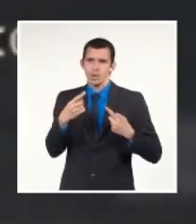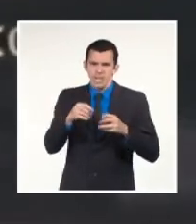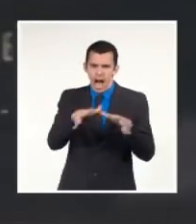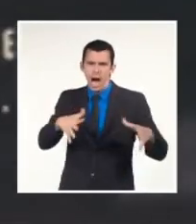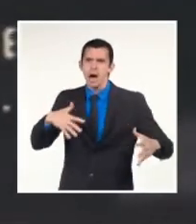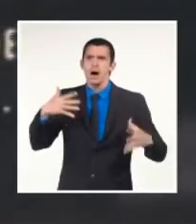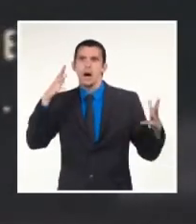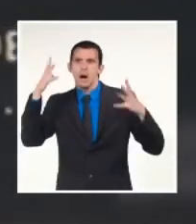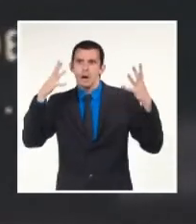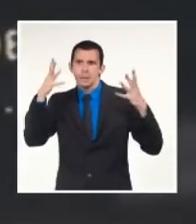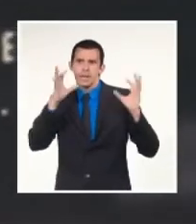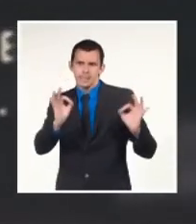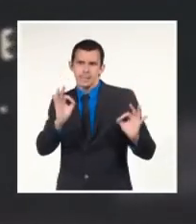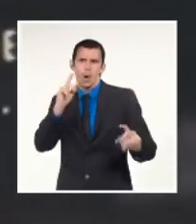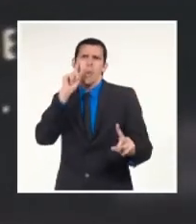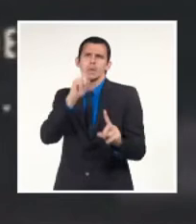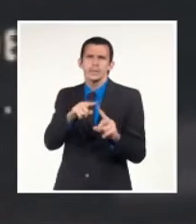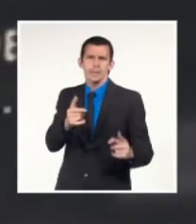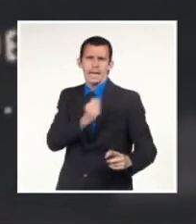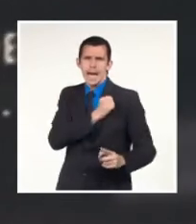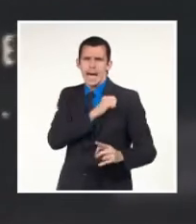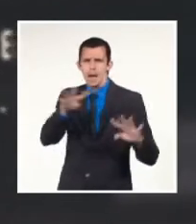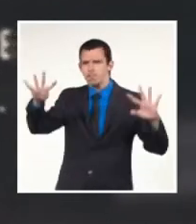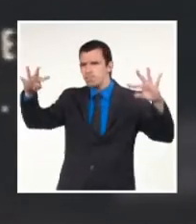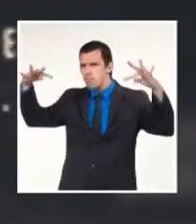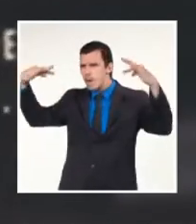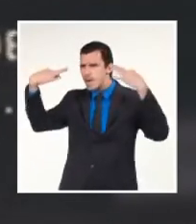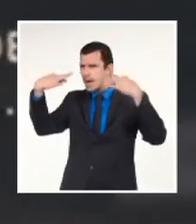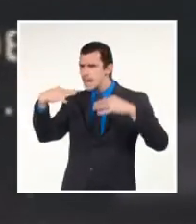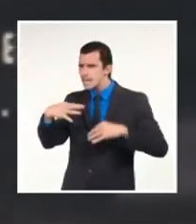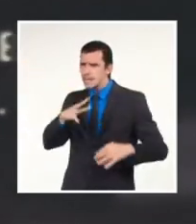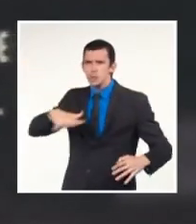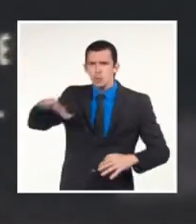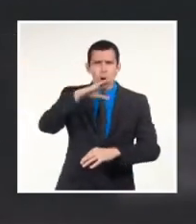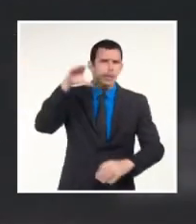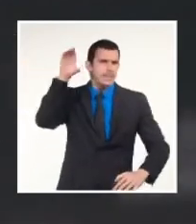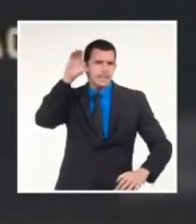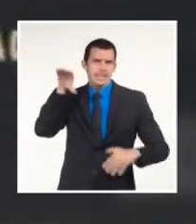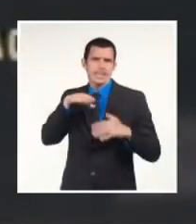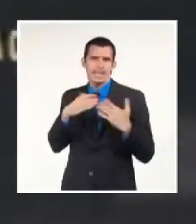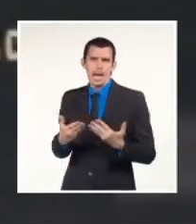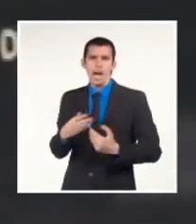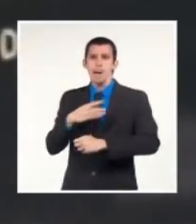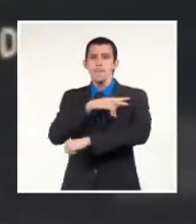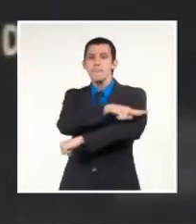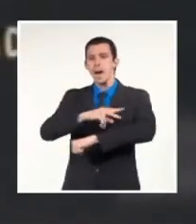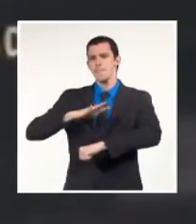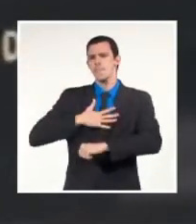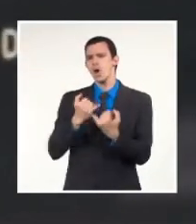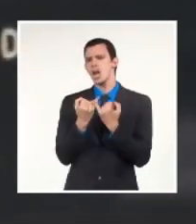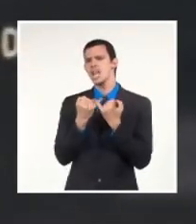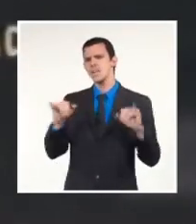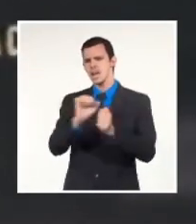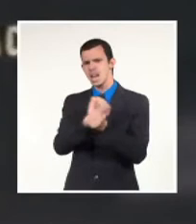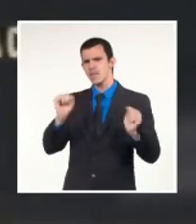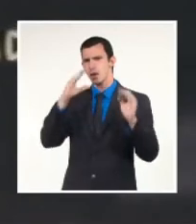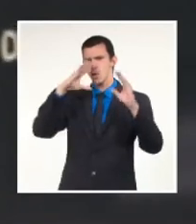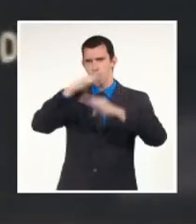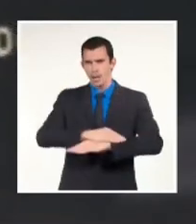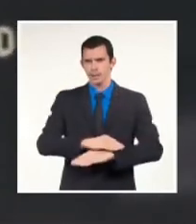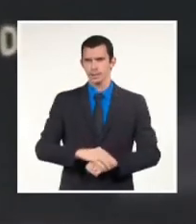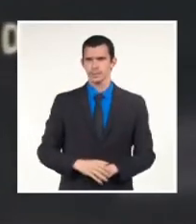congressmen? The nationalist movement of Puerto Rico is a movement that for many than 25 years has been demanded in